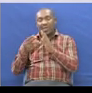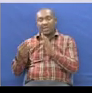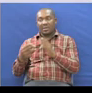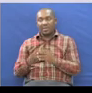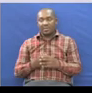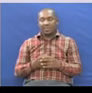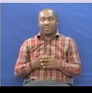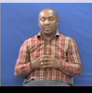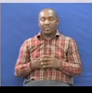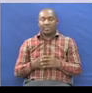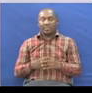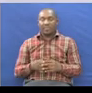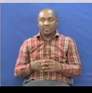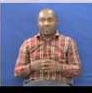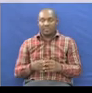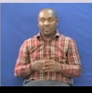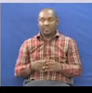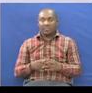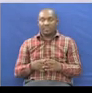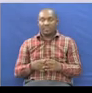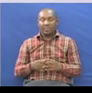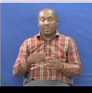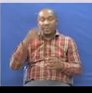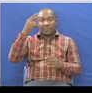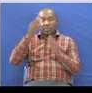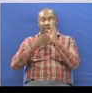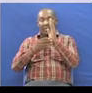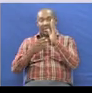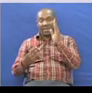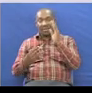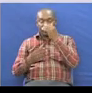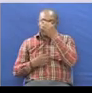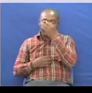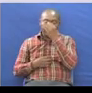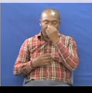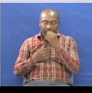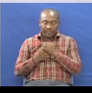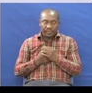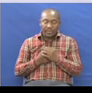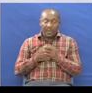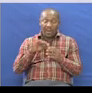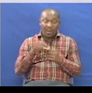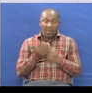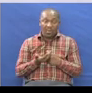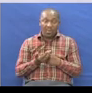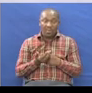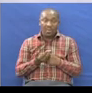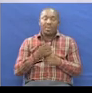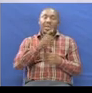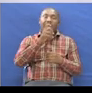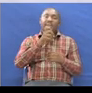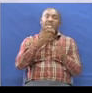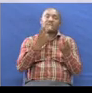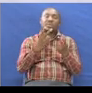equal to 2 over 3, 2 over 3, 2 over 3, or x is